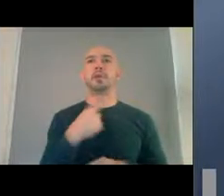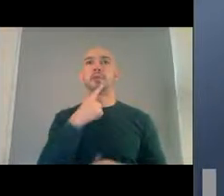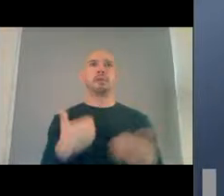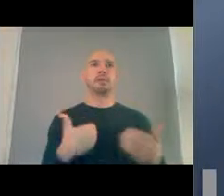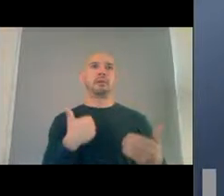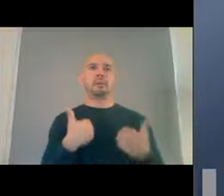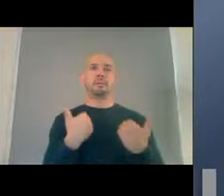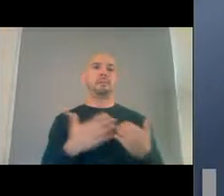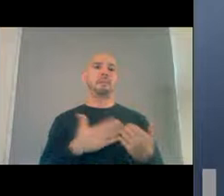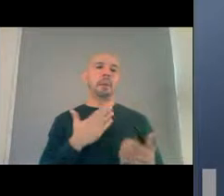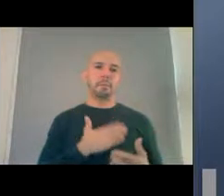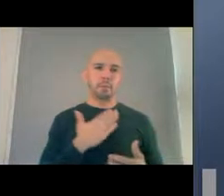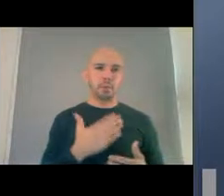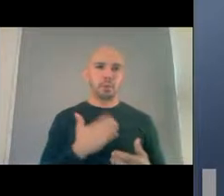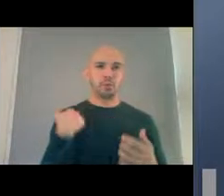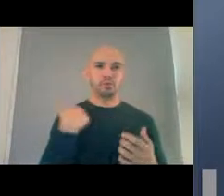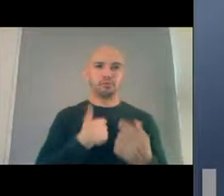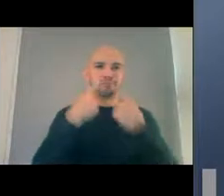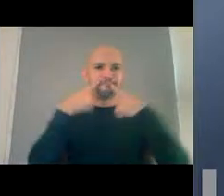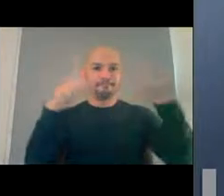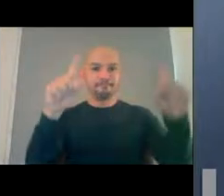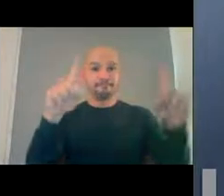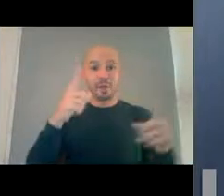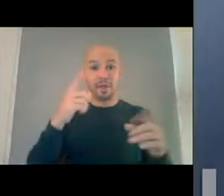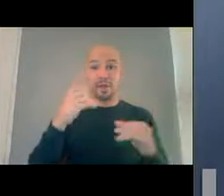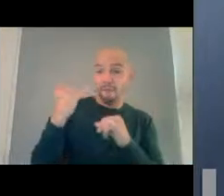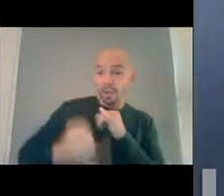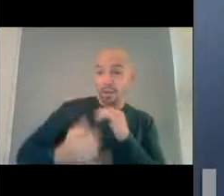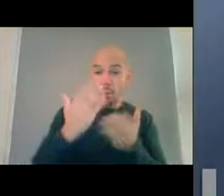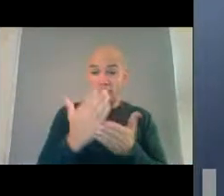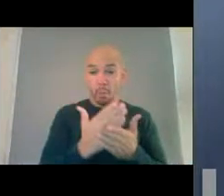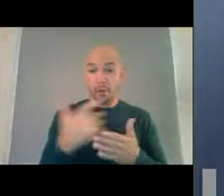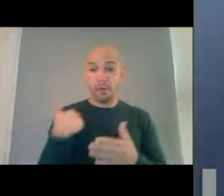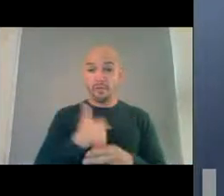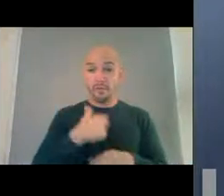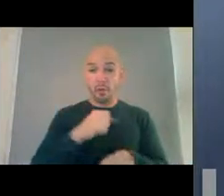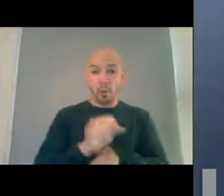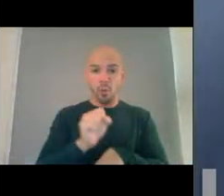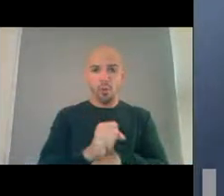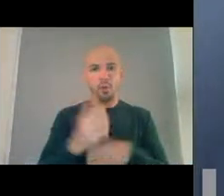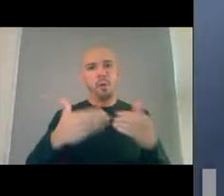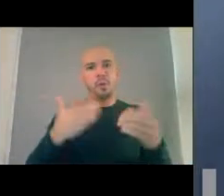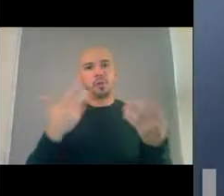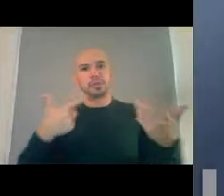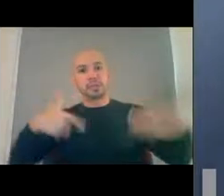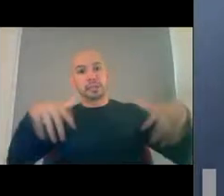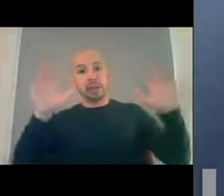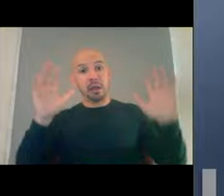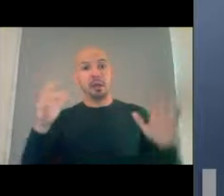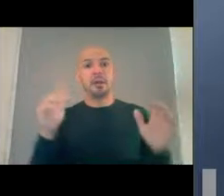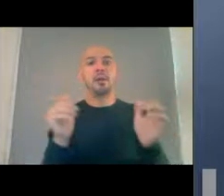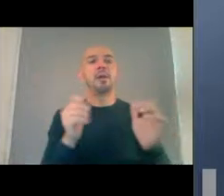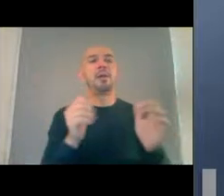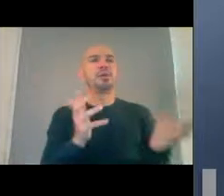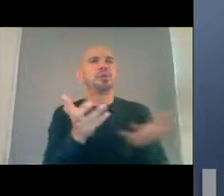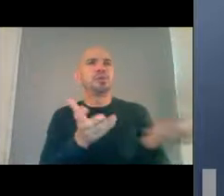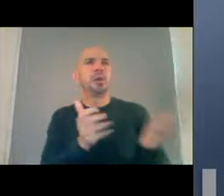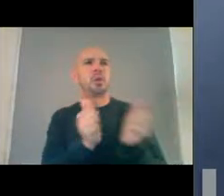so we're entering the final phase of this work um at least in this first round of listening sessions that we're doing with our consultants